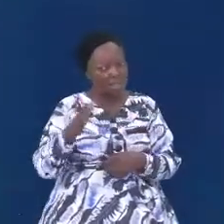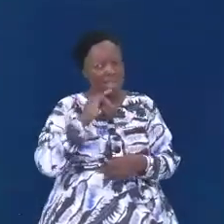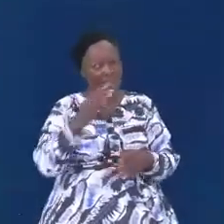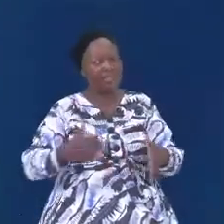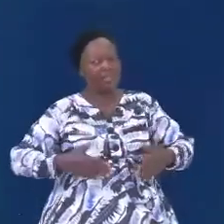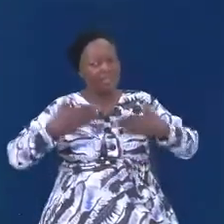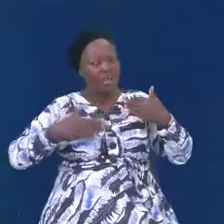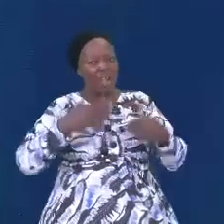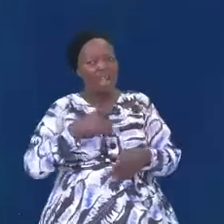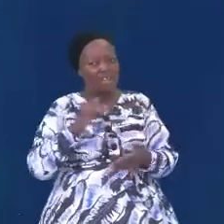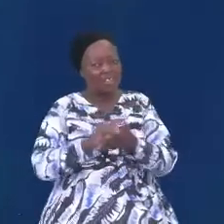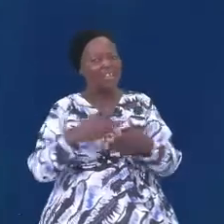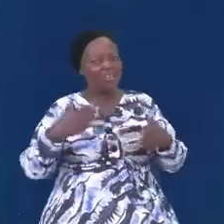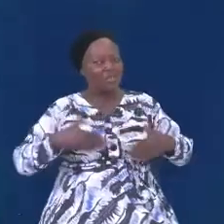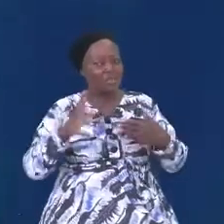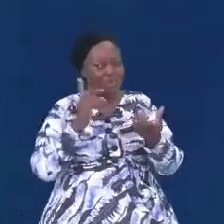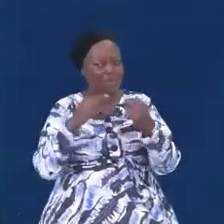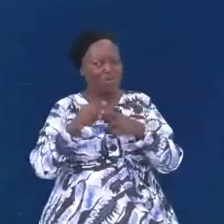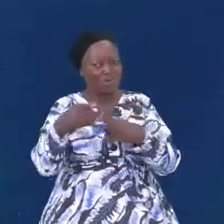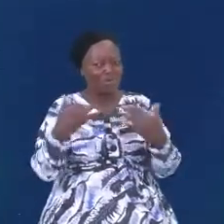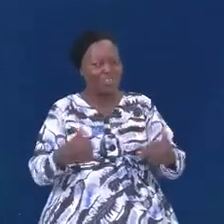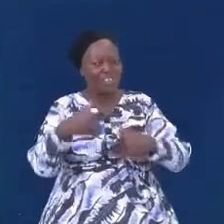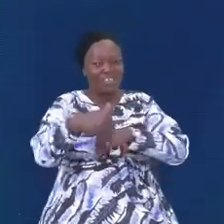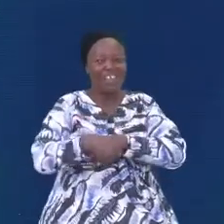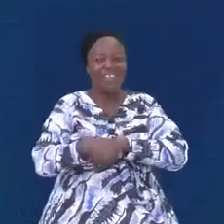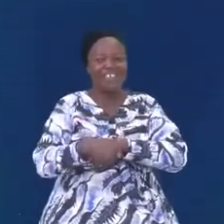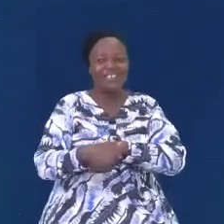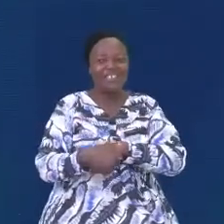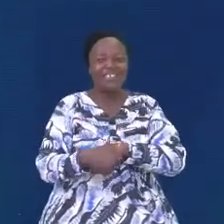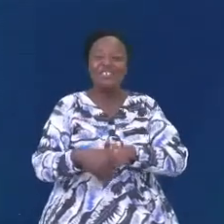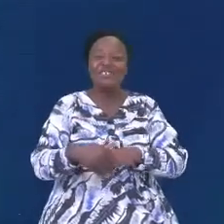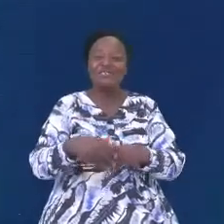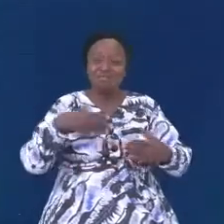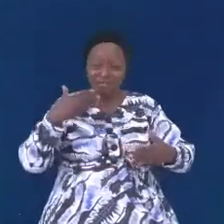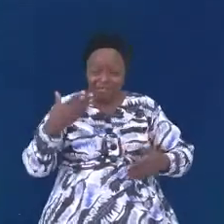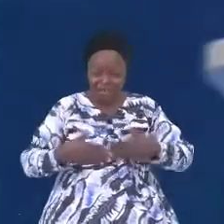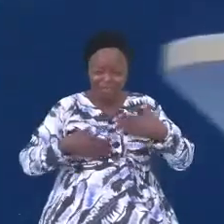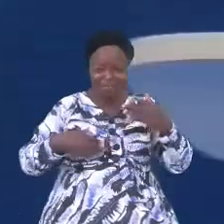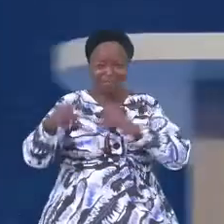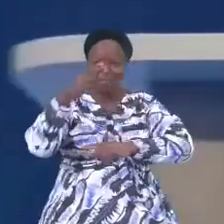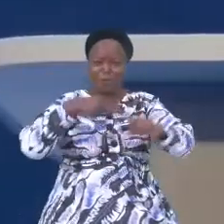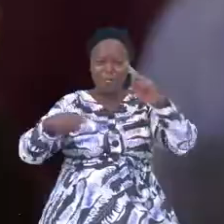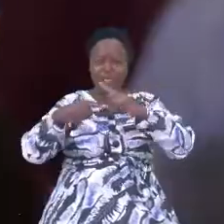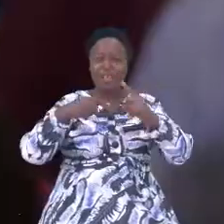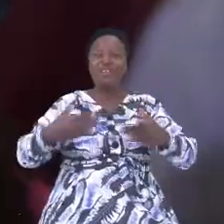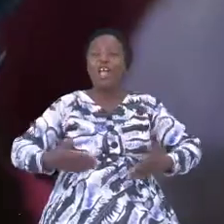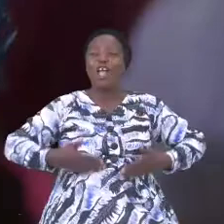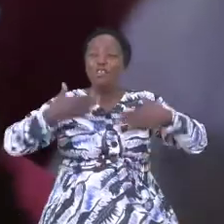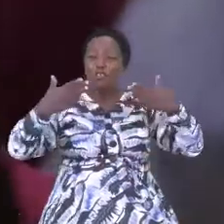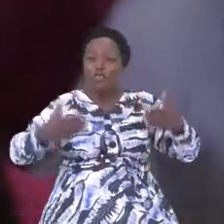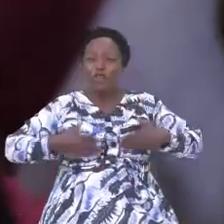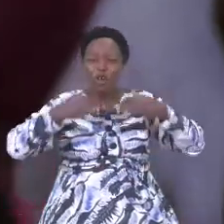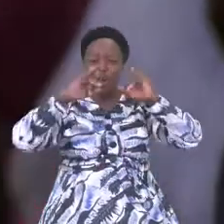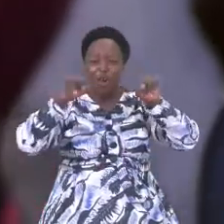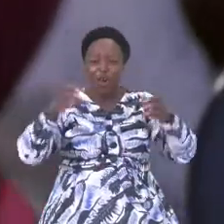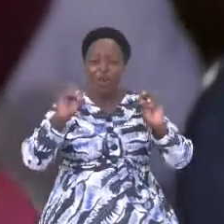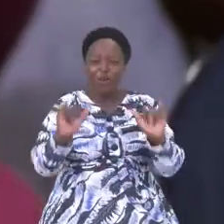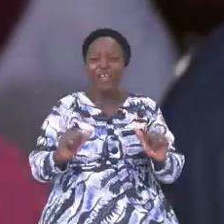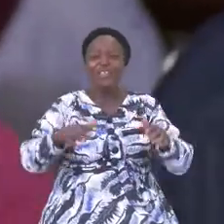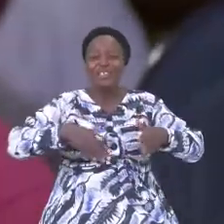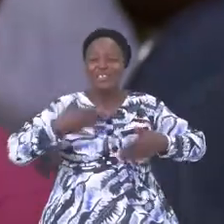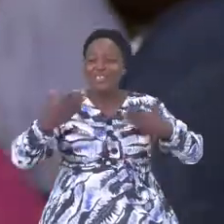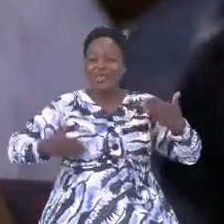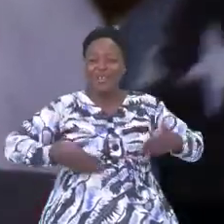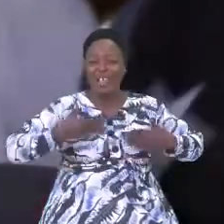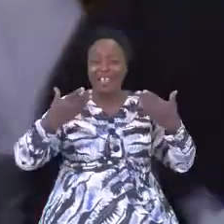that joy will come to you tonight. Joy. Somebody shout joy. Joy in the